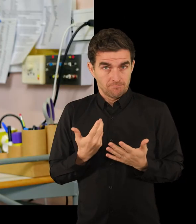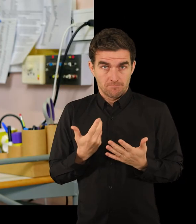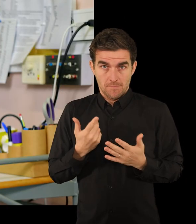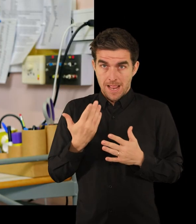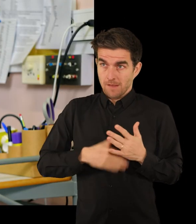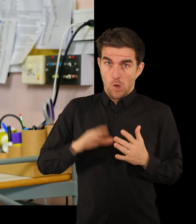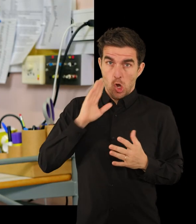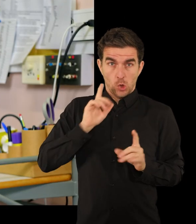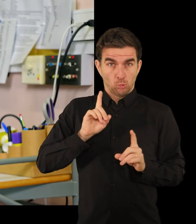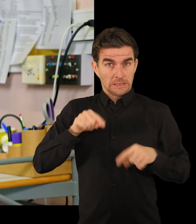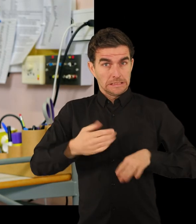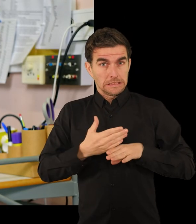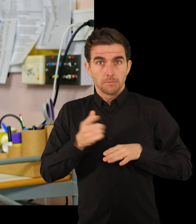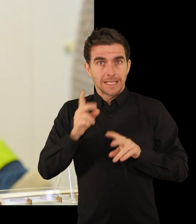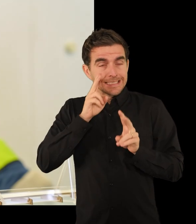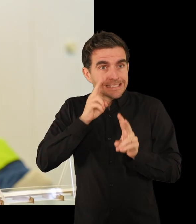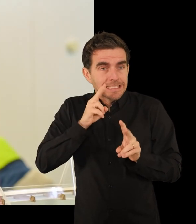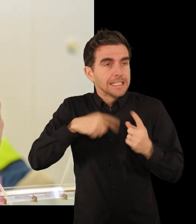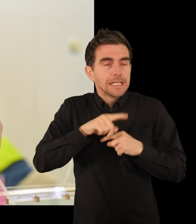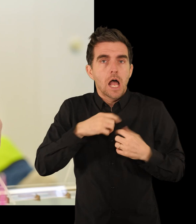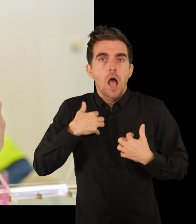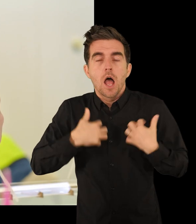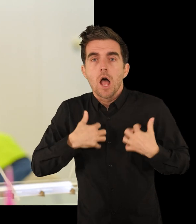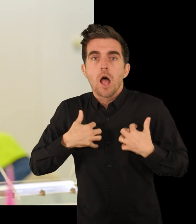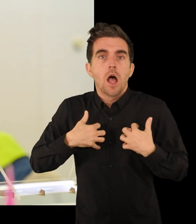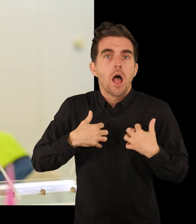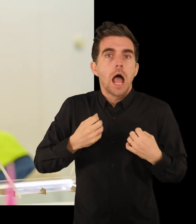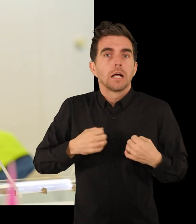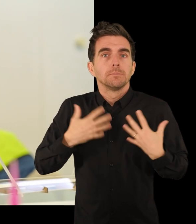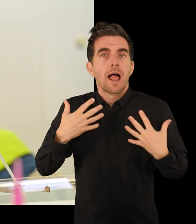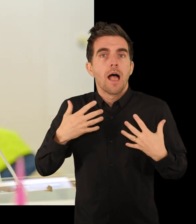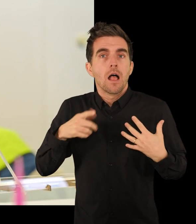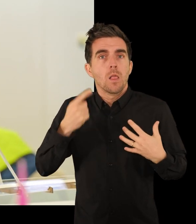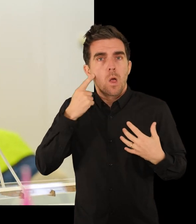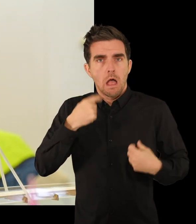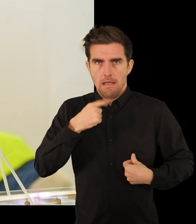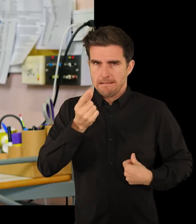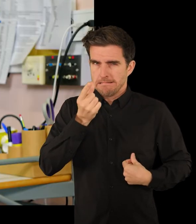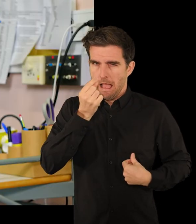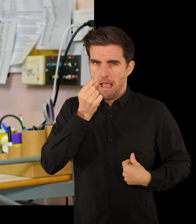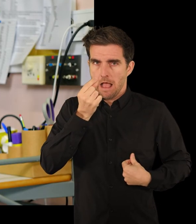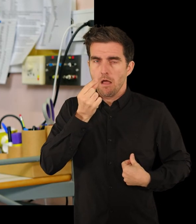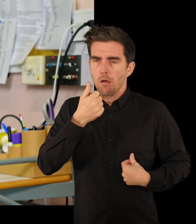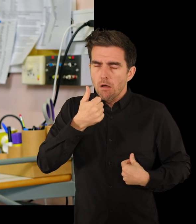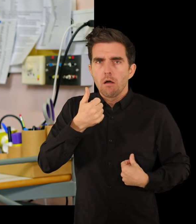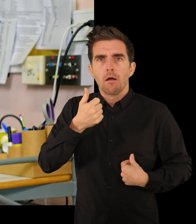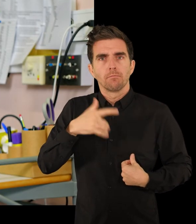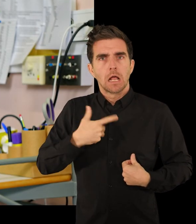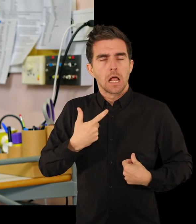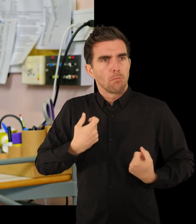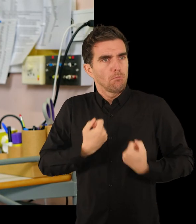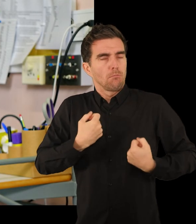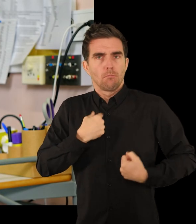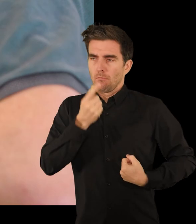They'd never heard of this career before, but to see inspirational people doing inspirational things, they thought, I can do it, and they actually felt